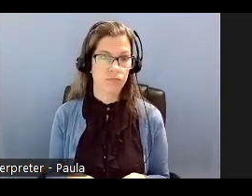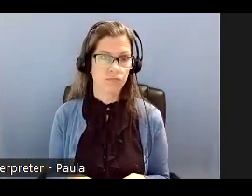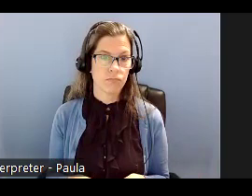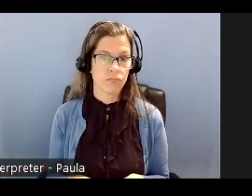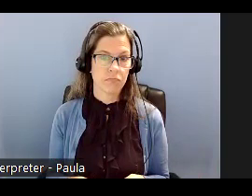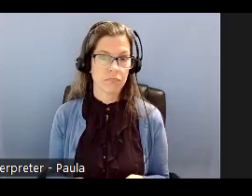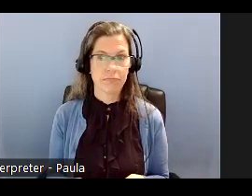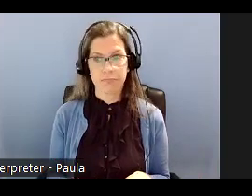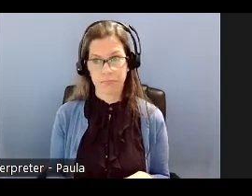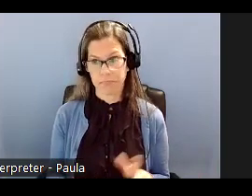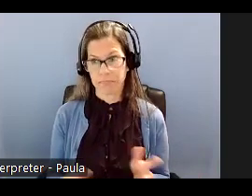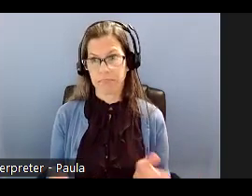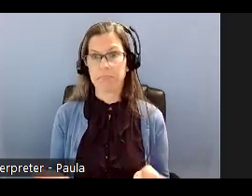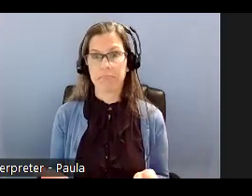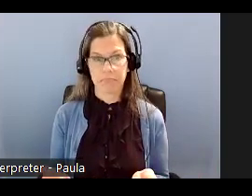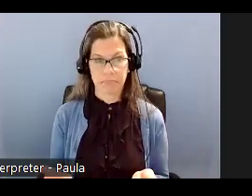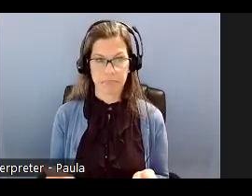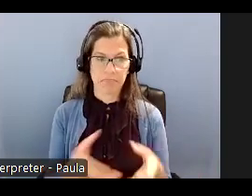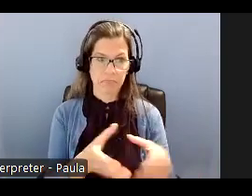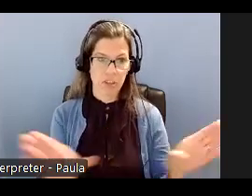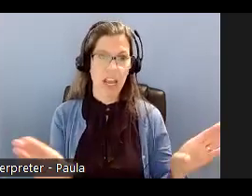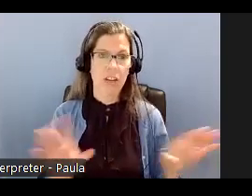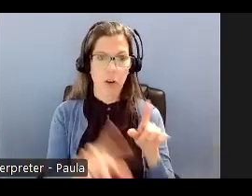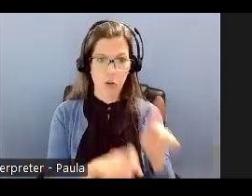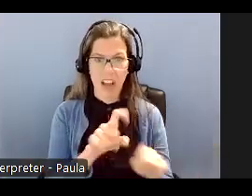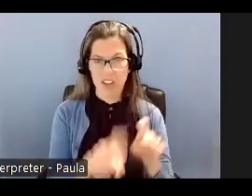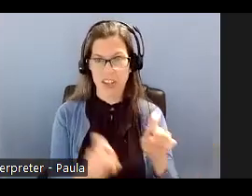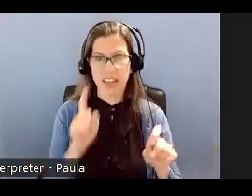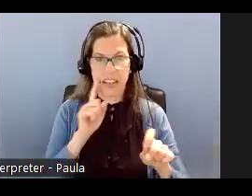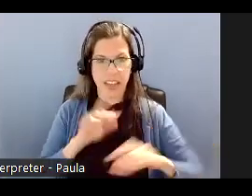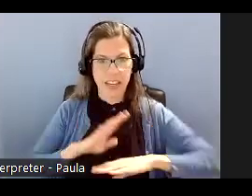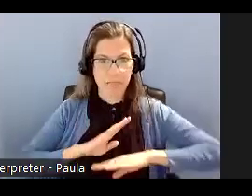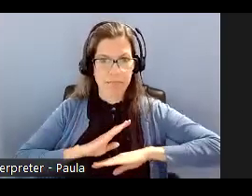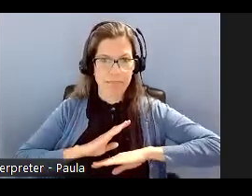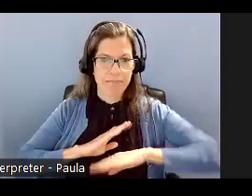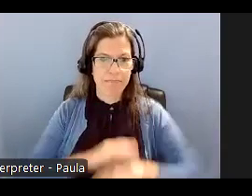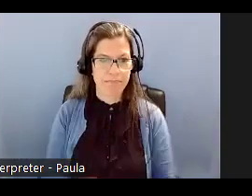the questions that aren't too specific that are for our generalized audience today.